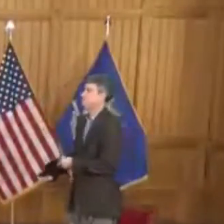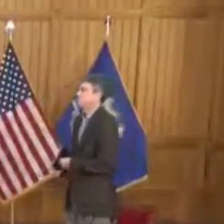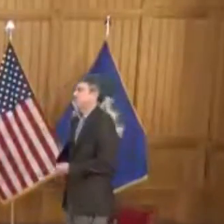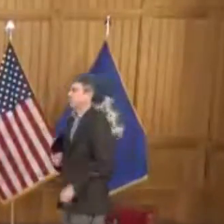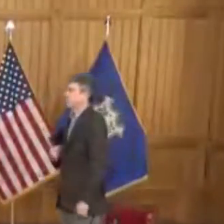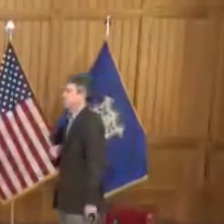so